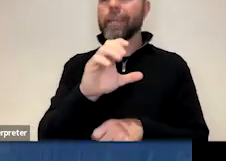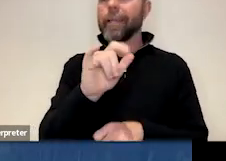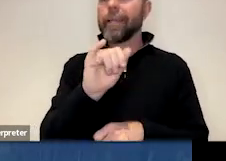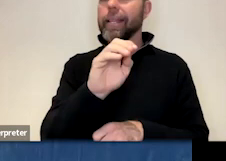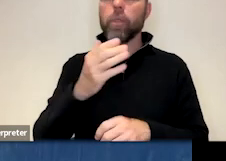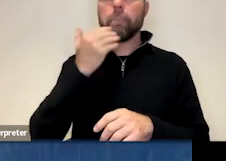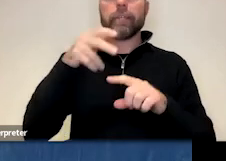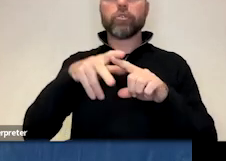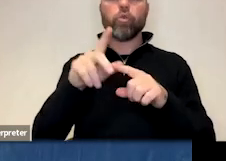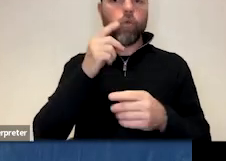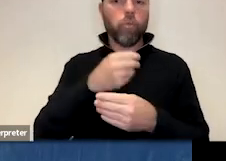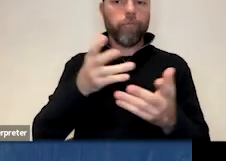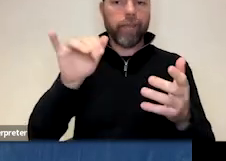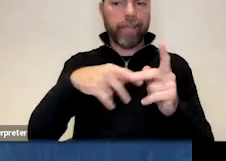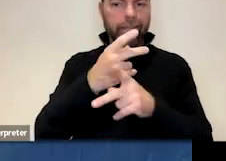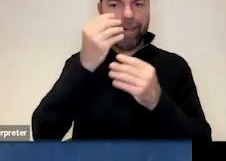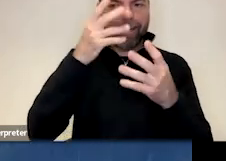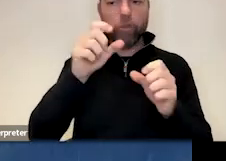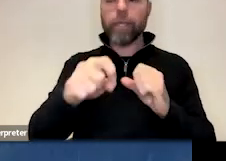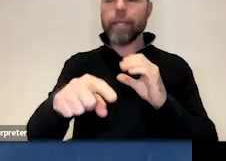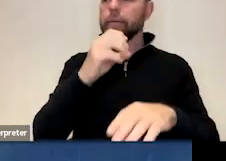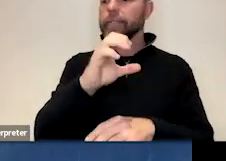provide this type of data. You can email us at